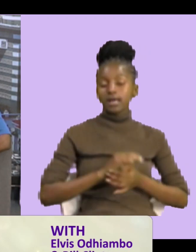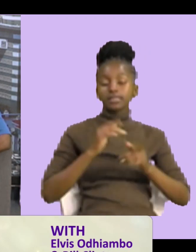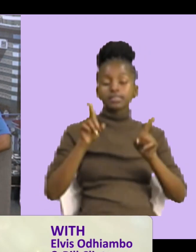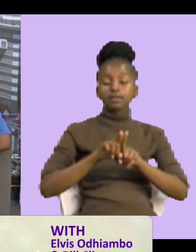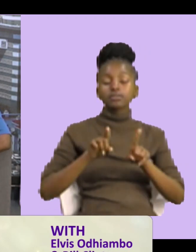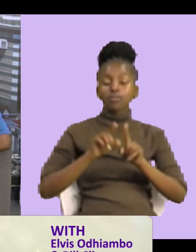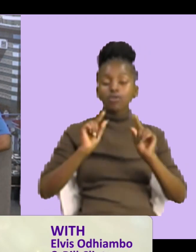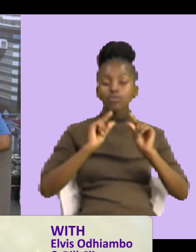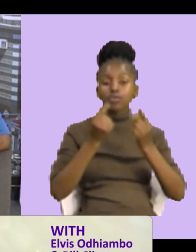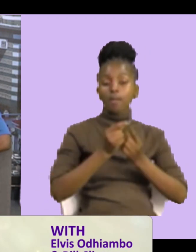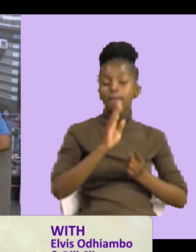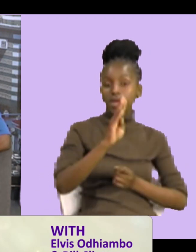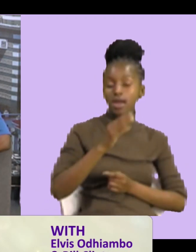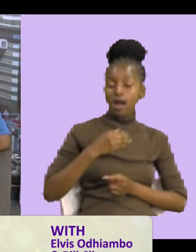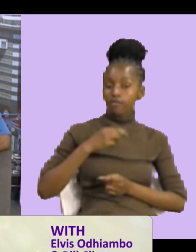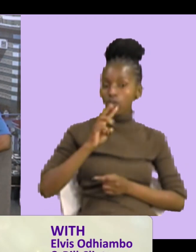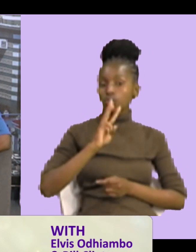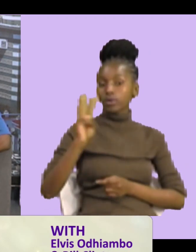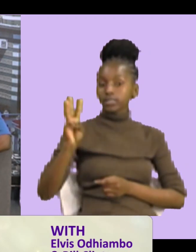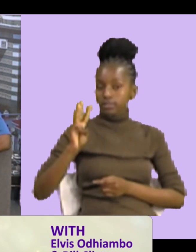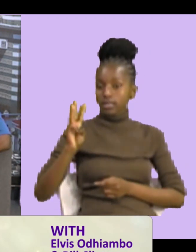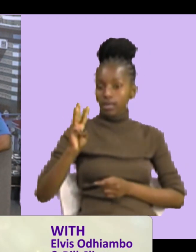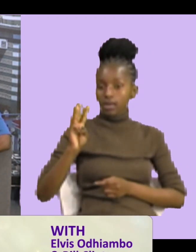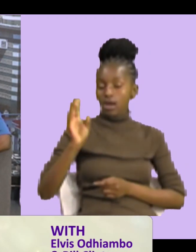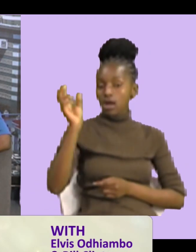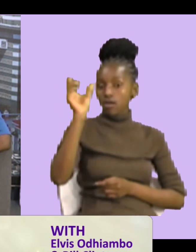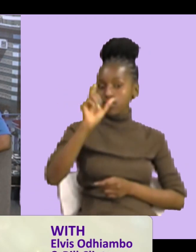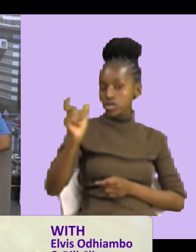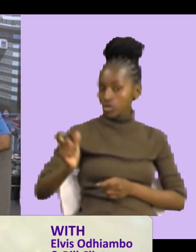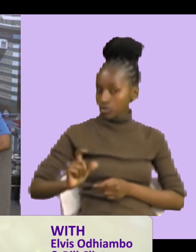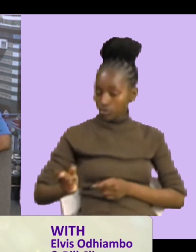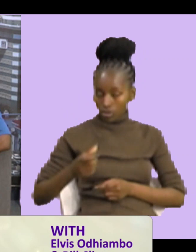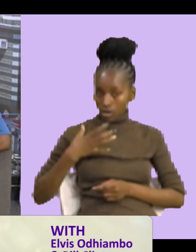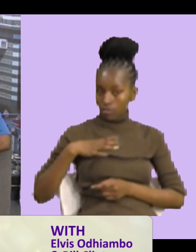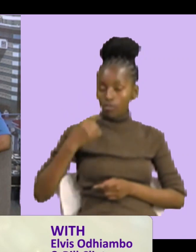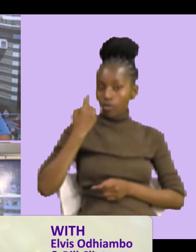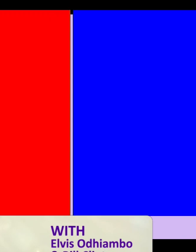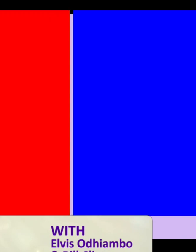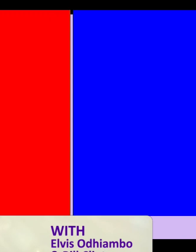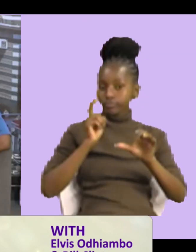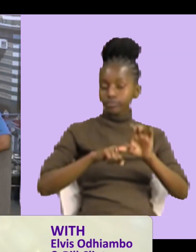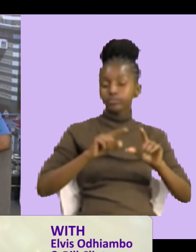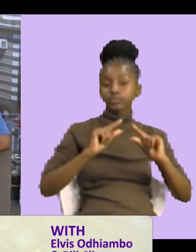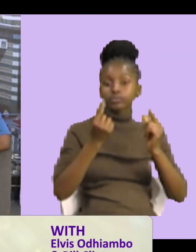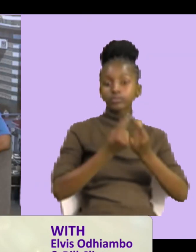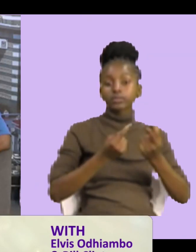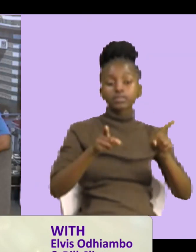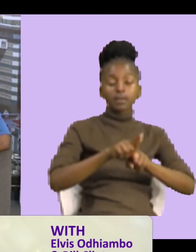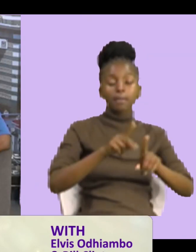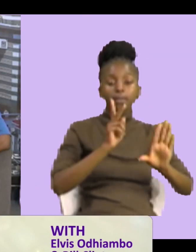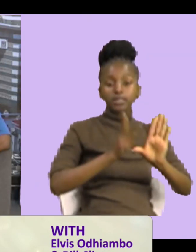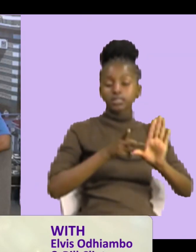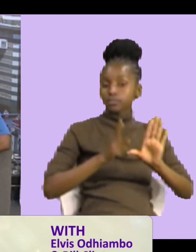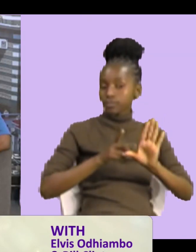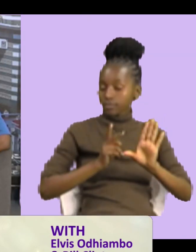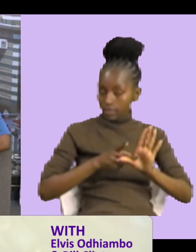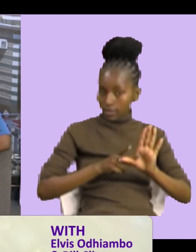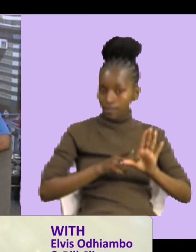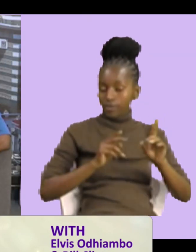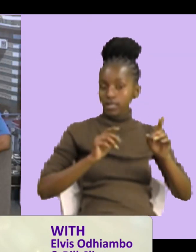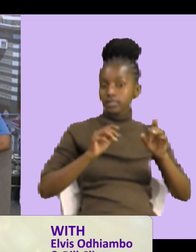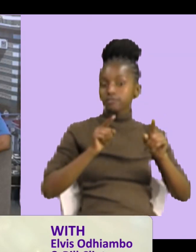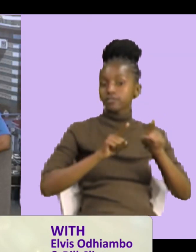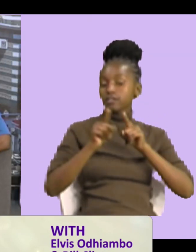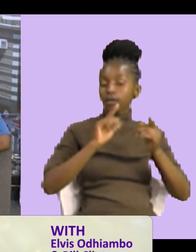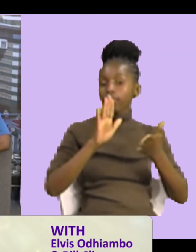group is Western Province, also in that particular group. And also participating in the Safari Kenya Sevens is